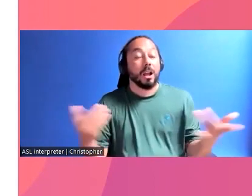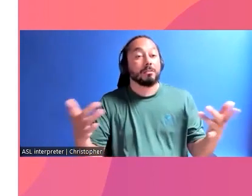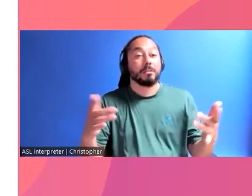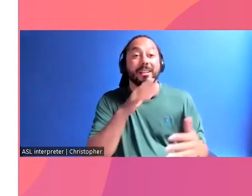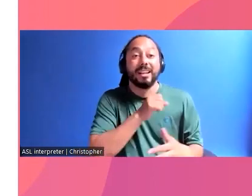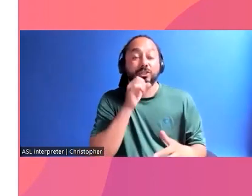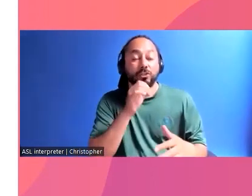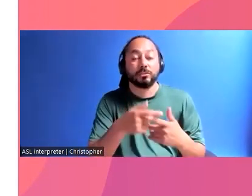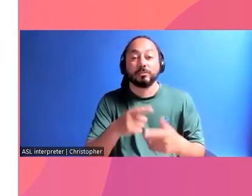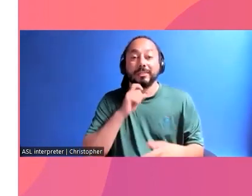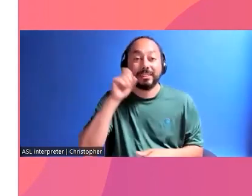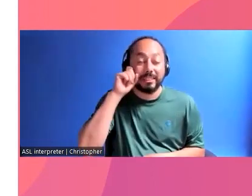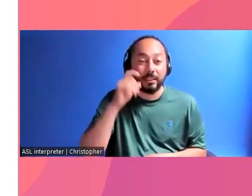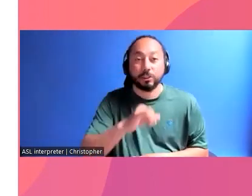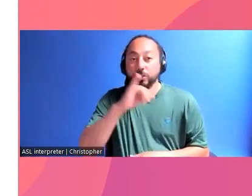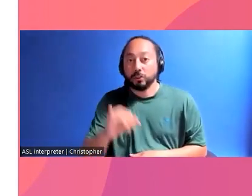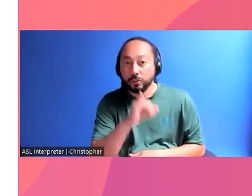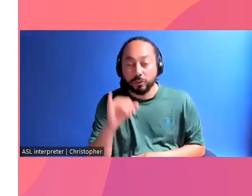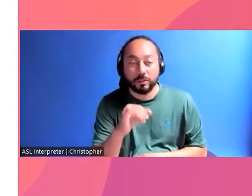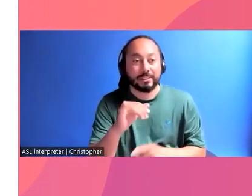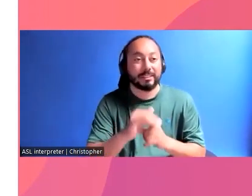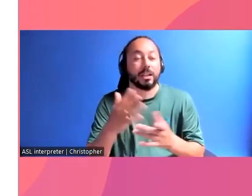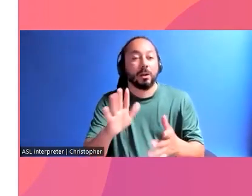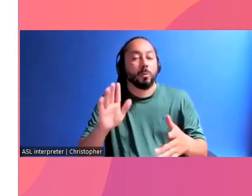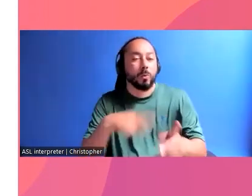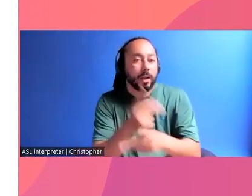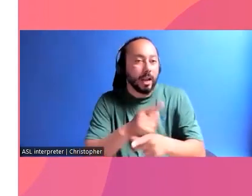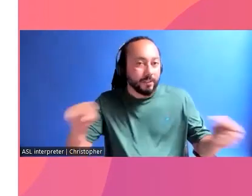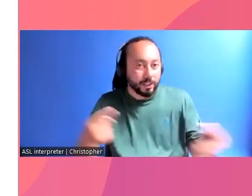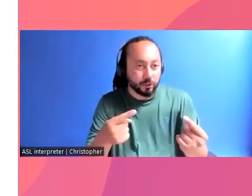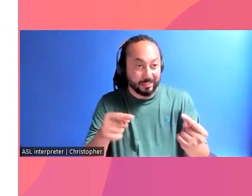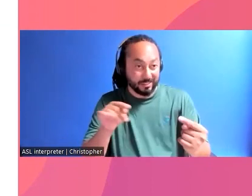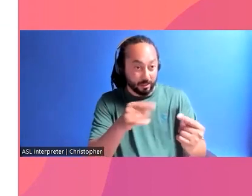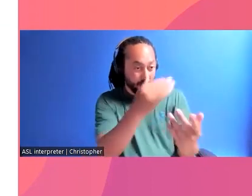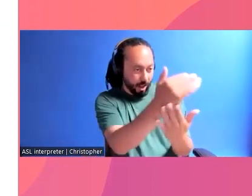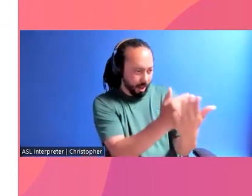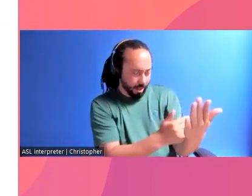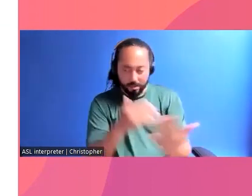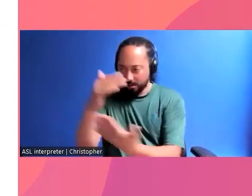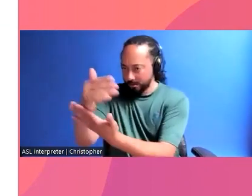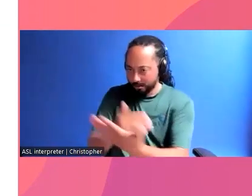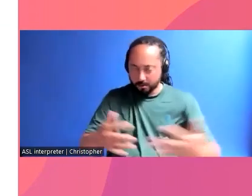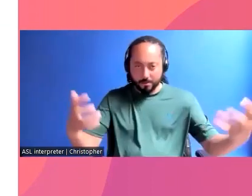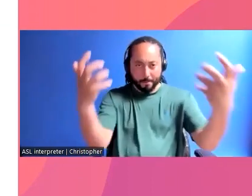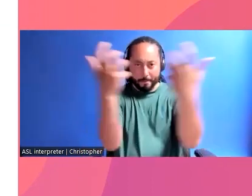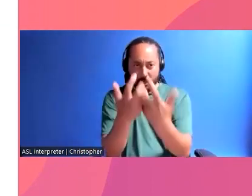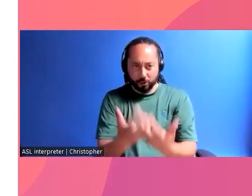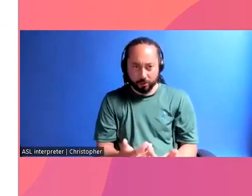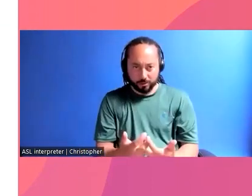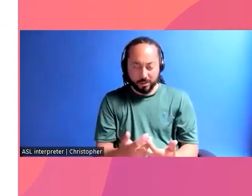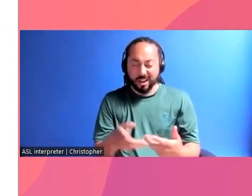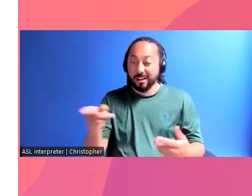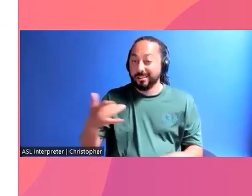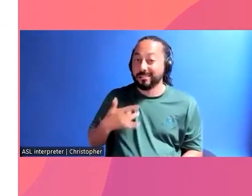sex, insurance, mechanism of injury, and injury severity. Black patients were more likely to